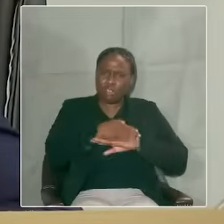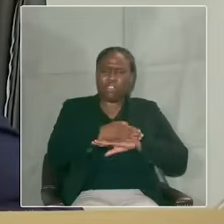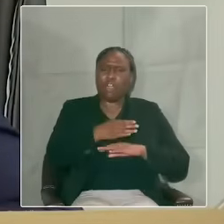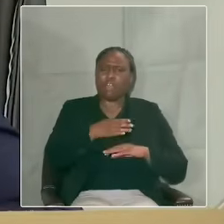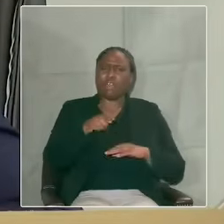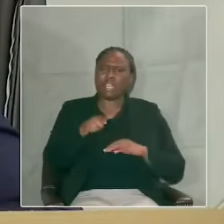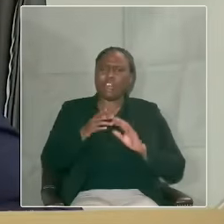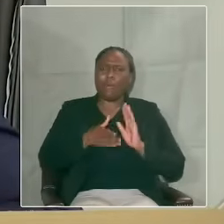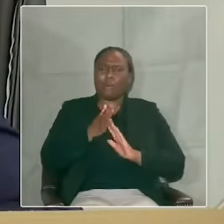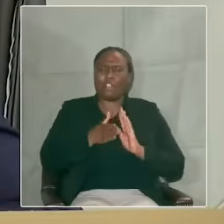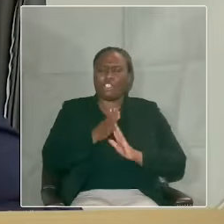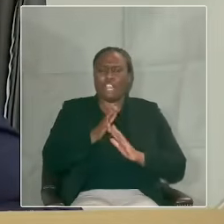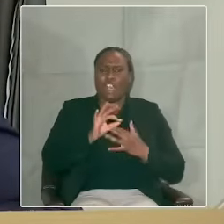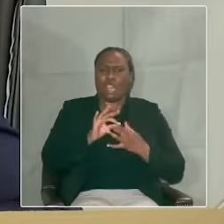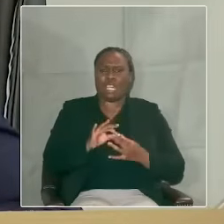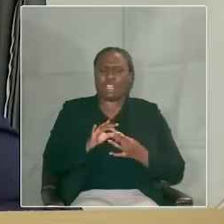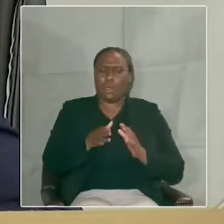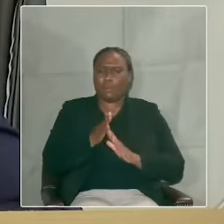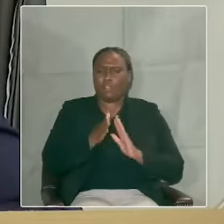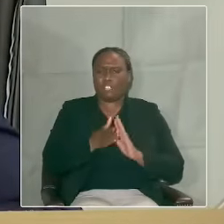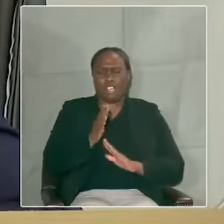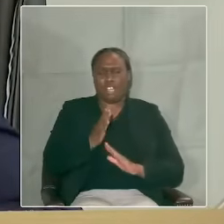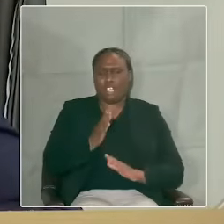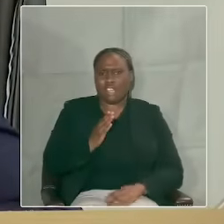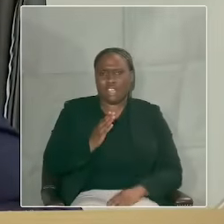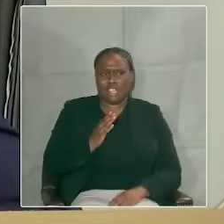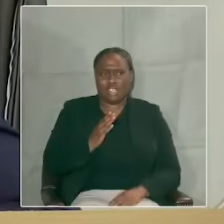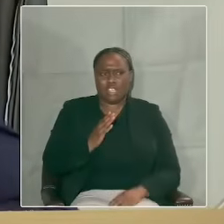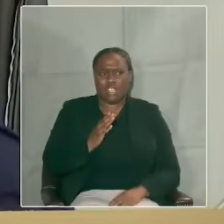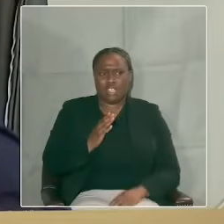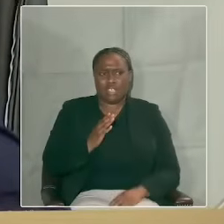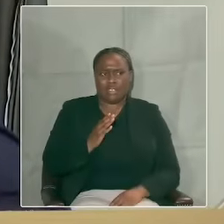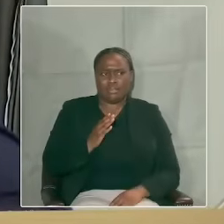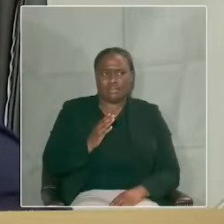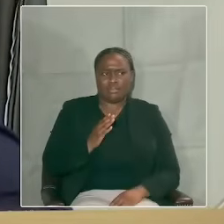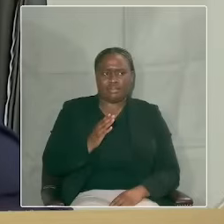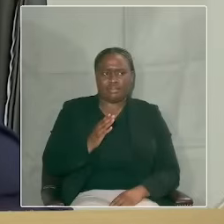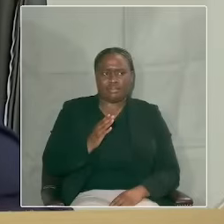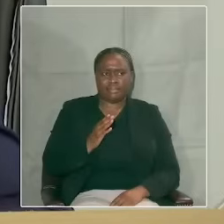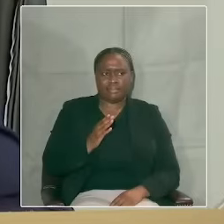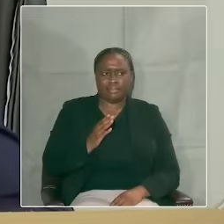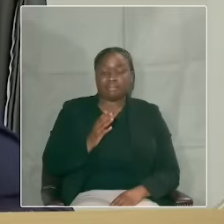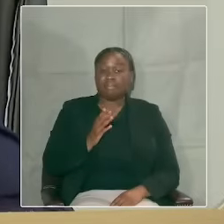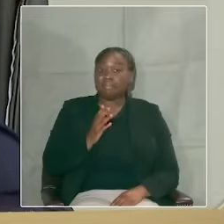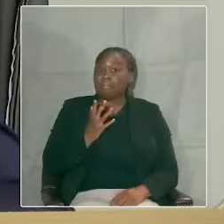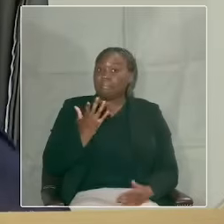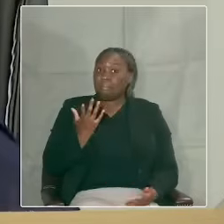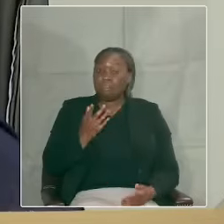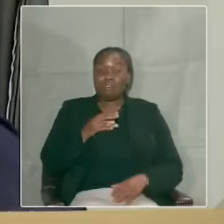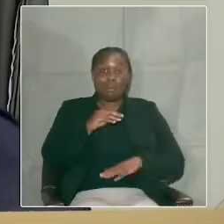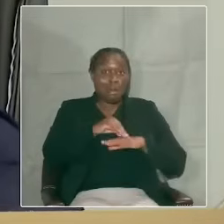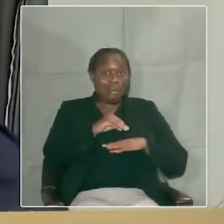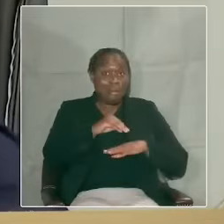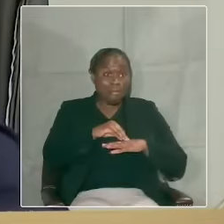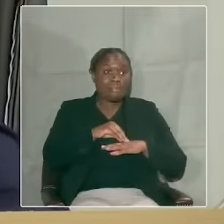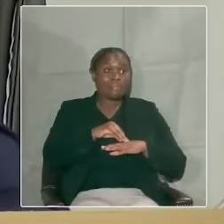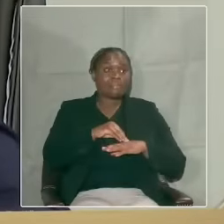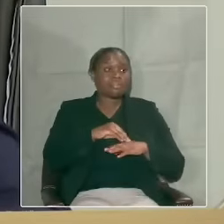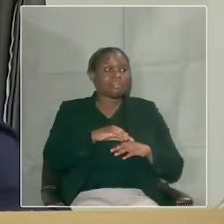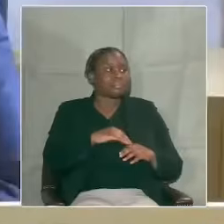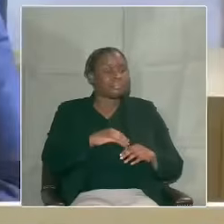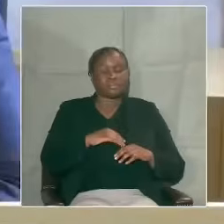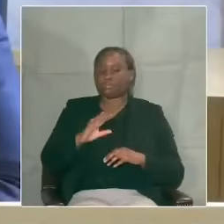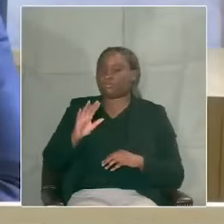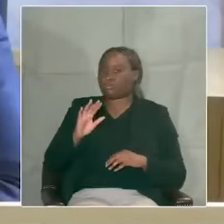matter. So it wouldn't. Rather, if ever there is any problem, it should have been